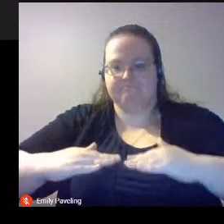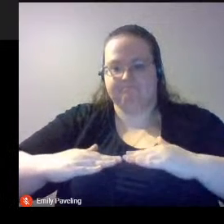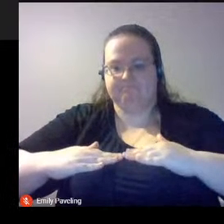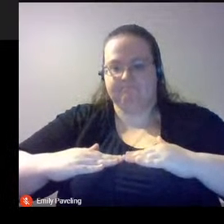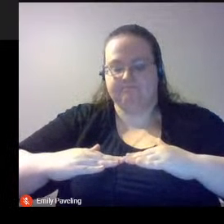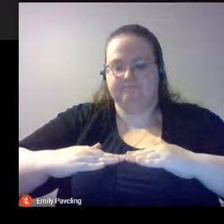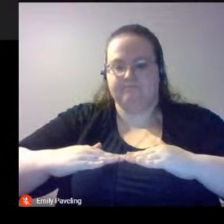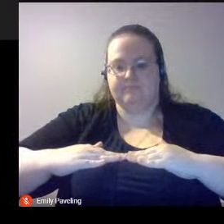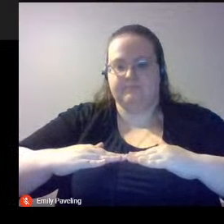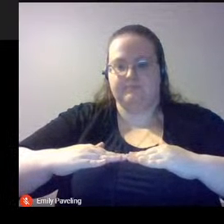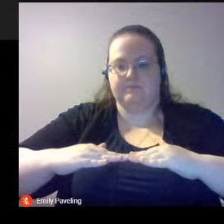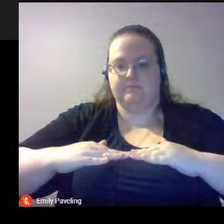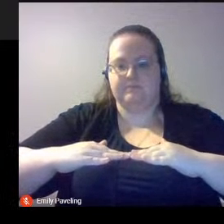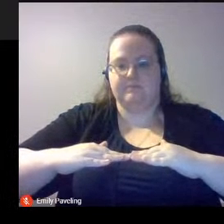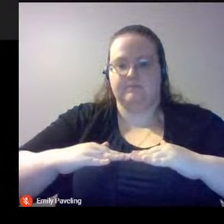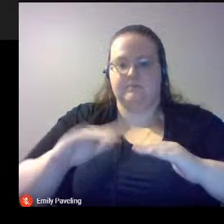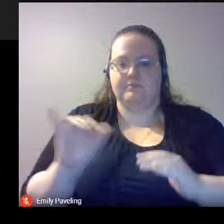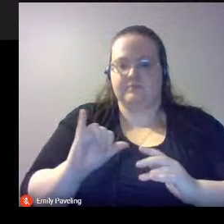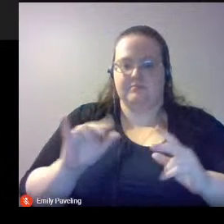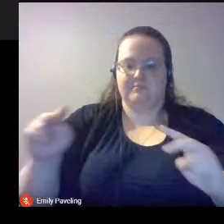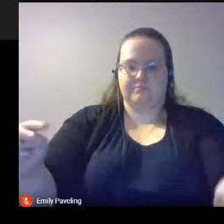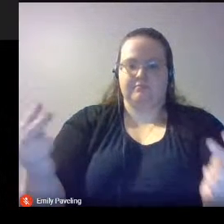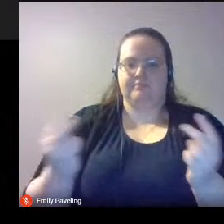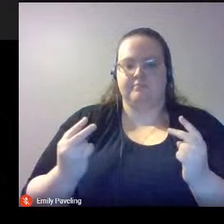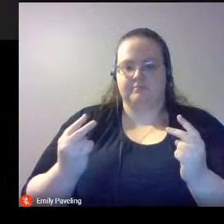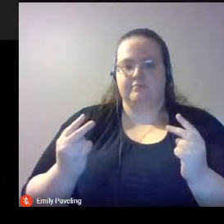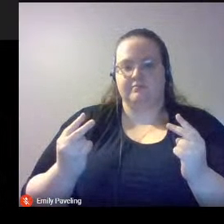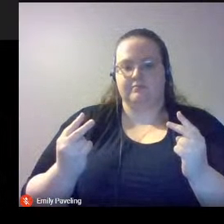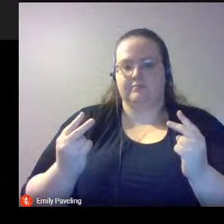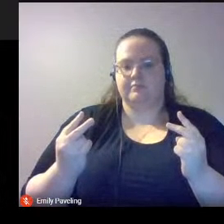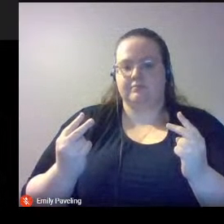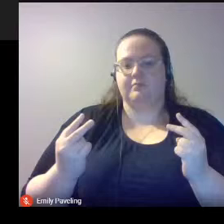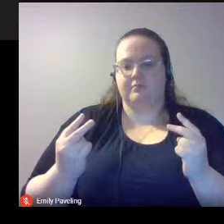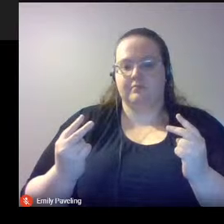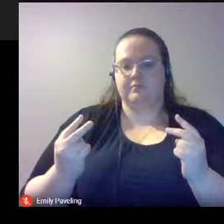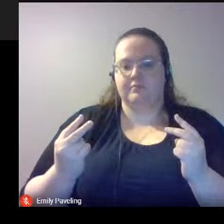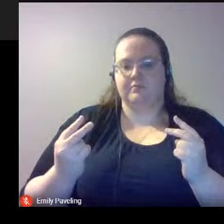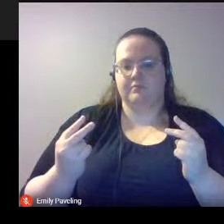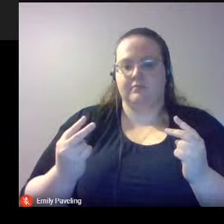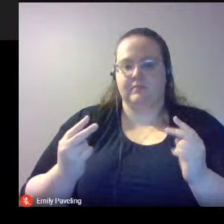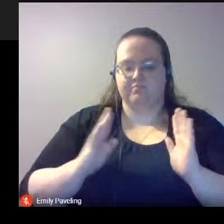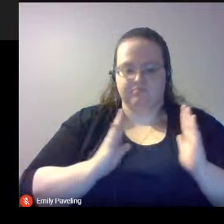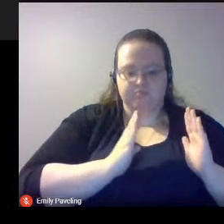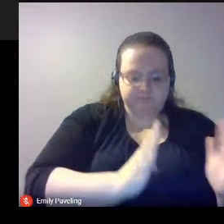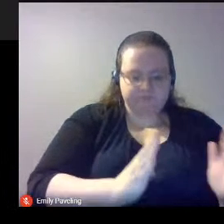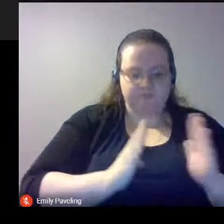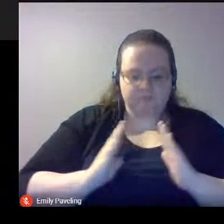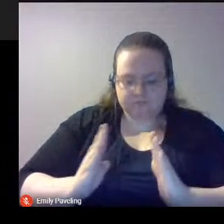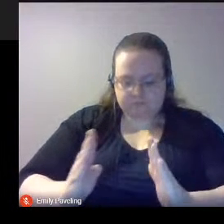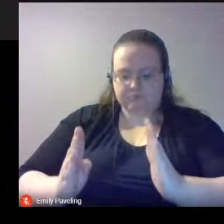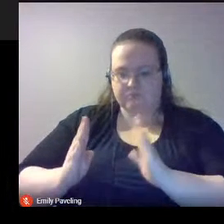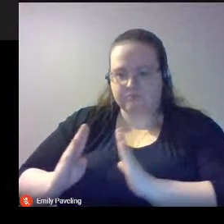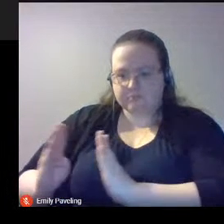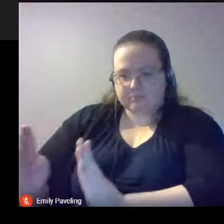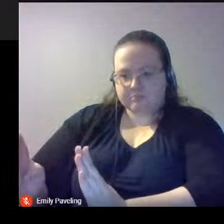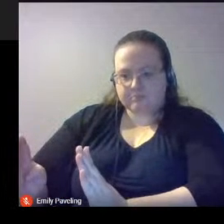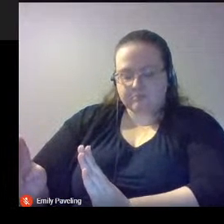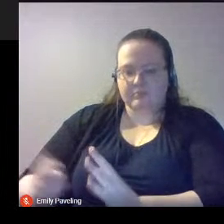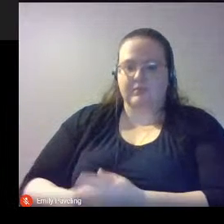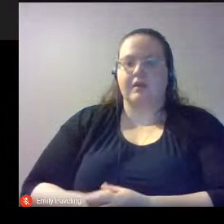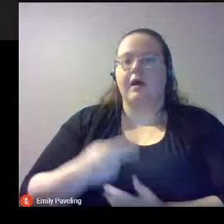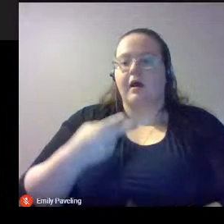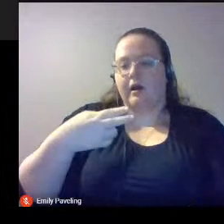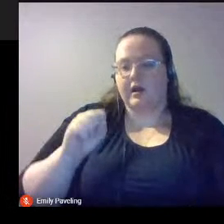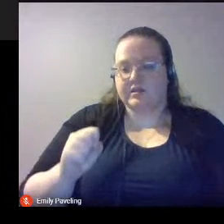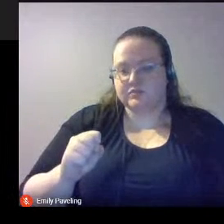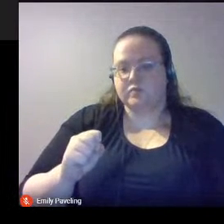but still arranged in a similar fashion, facing the front and with single file rows. Of course, in secondary schools, we will have two